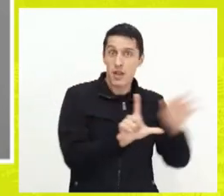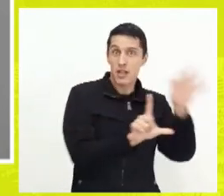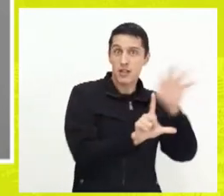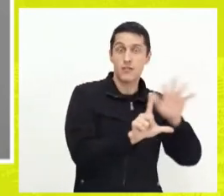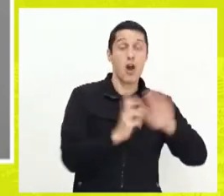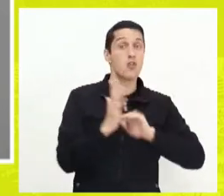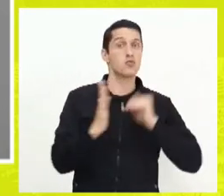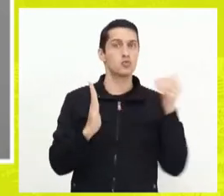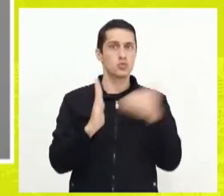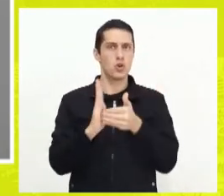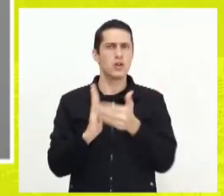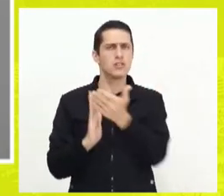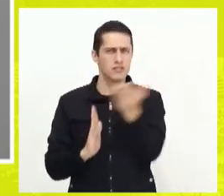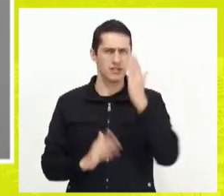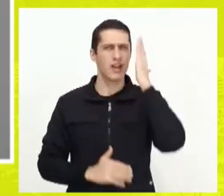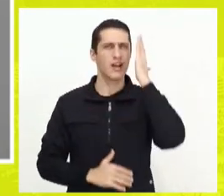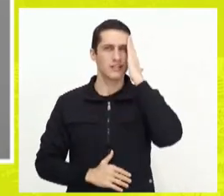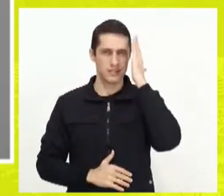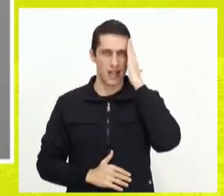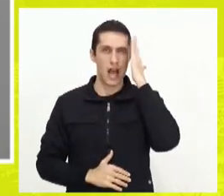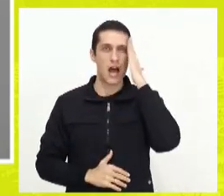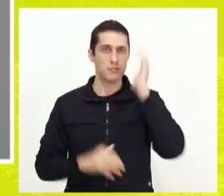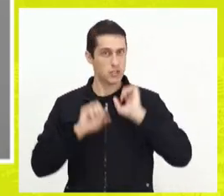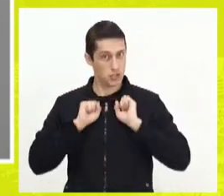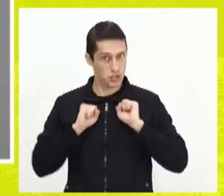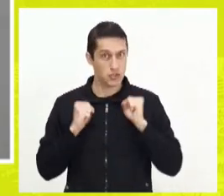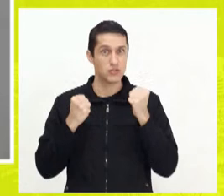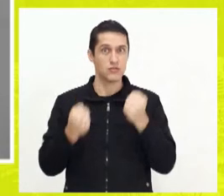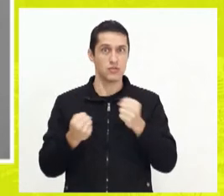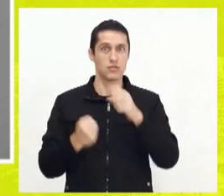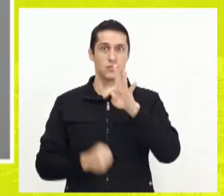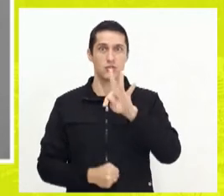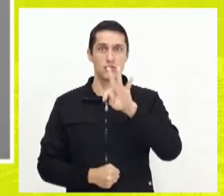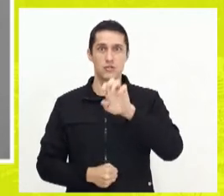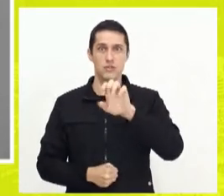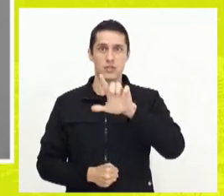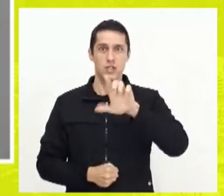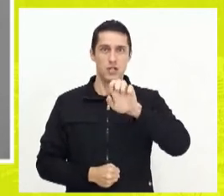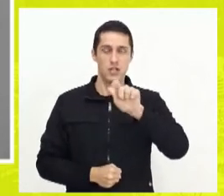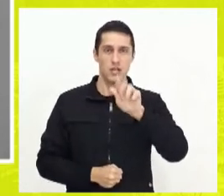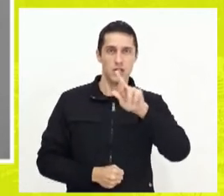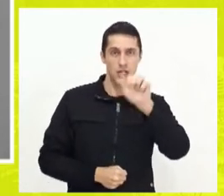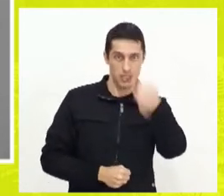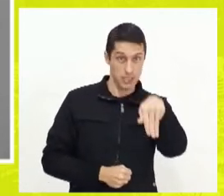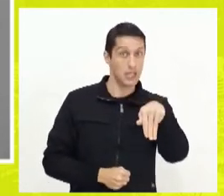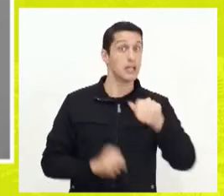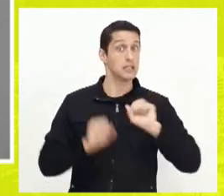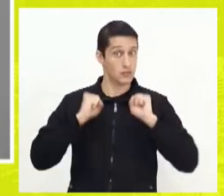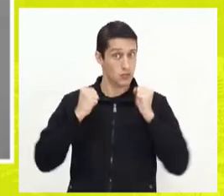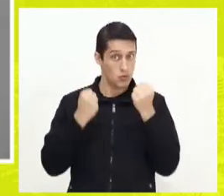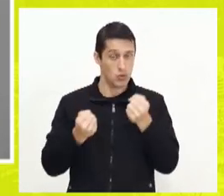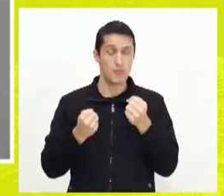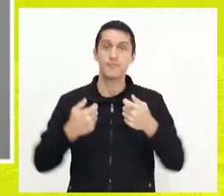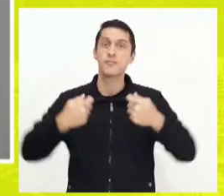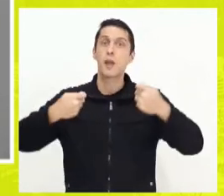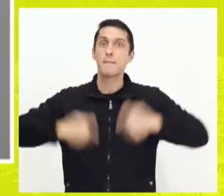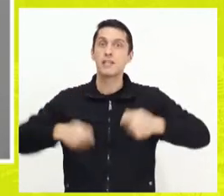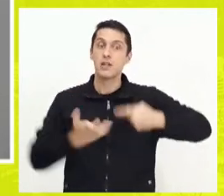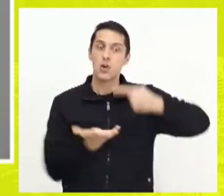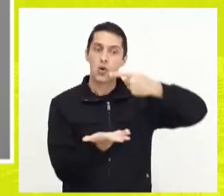believe brazilians know in detail the effort that was to bring telegram to the table for them to